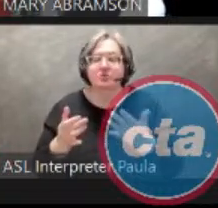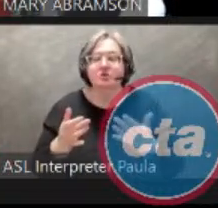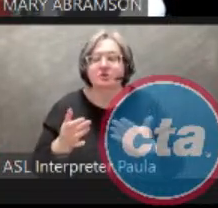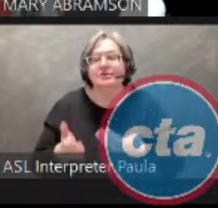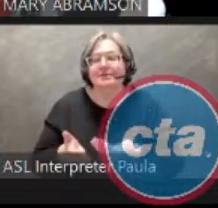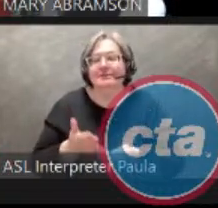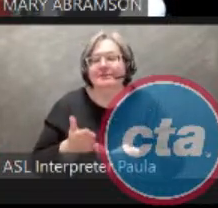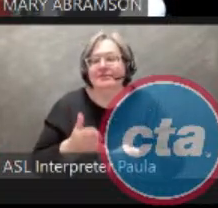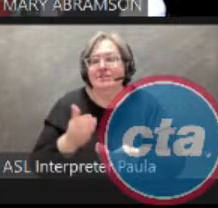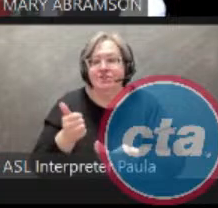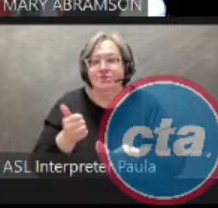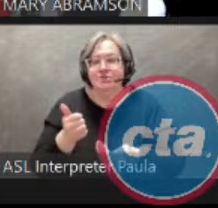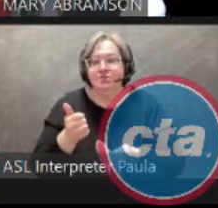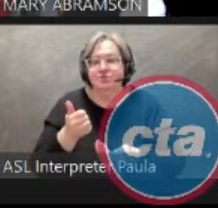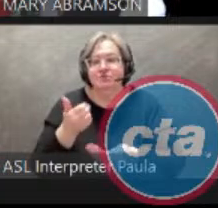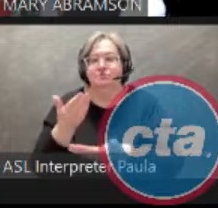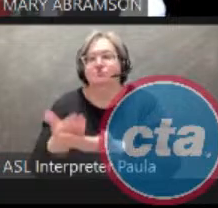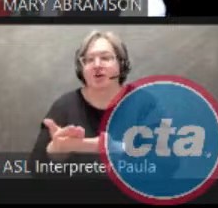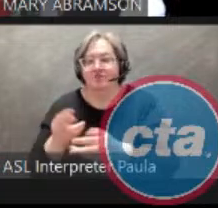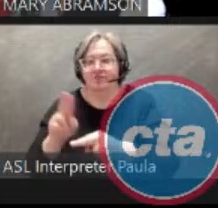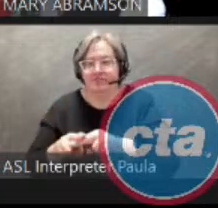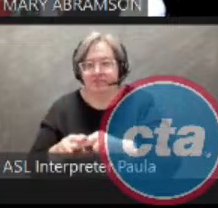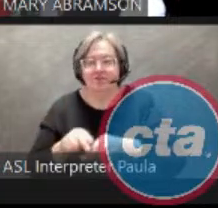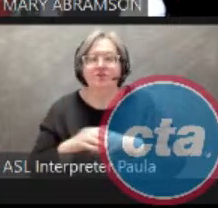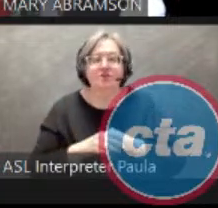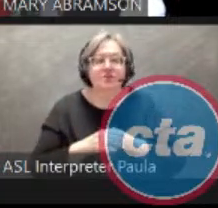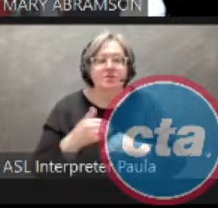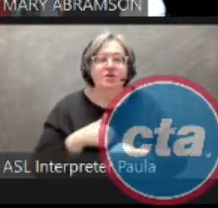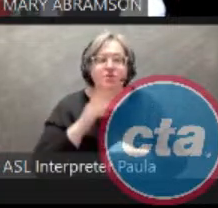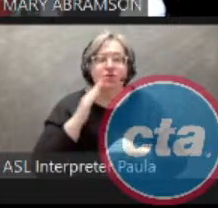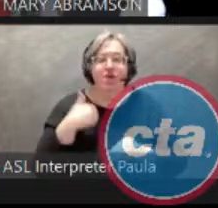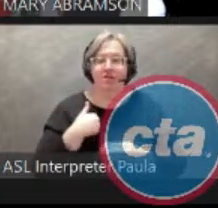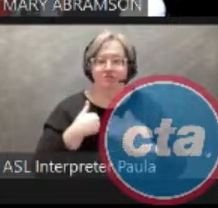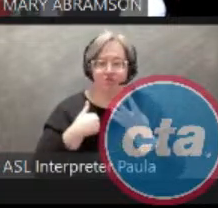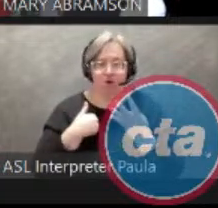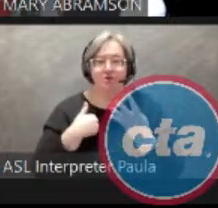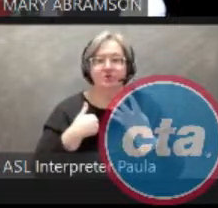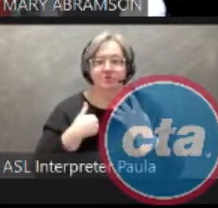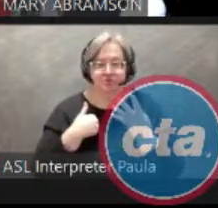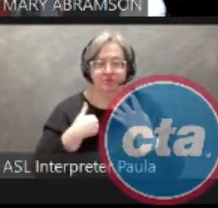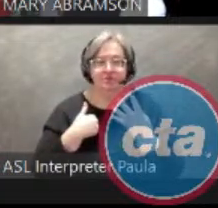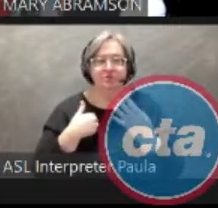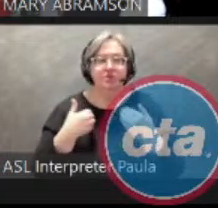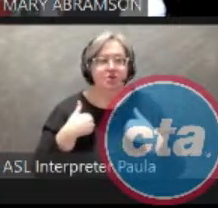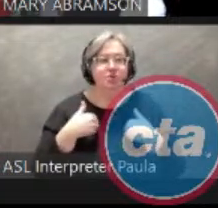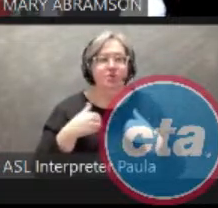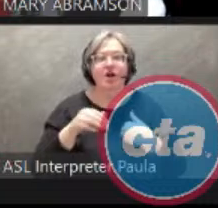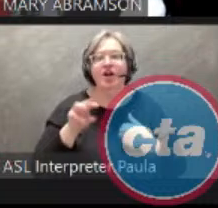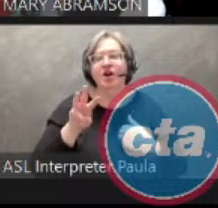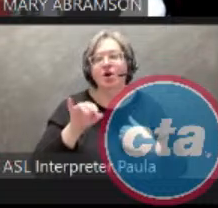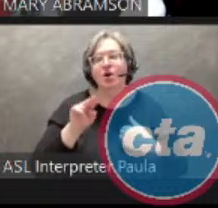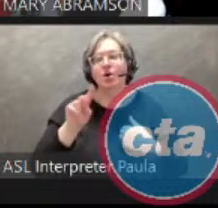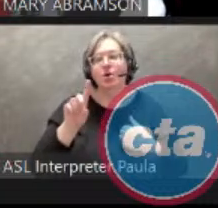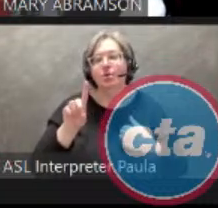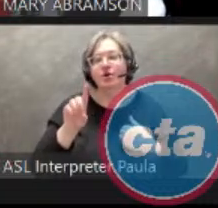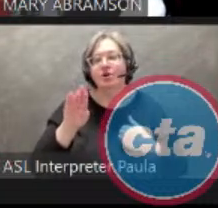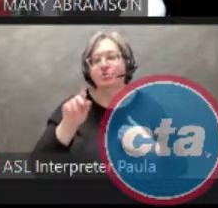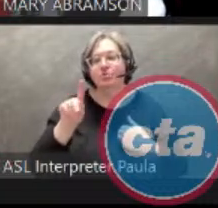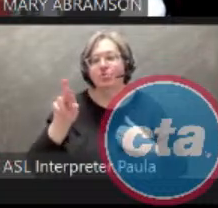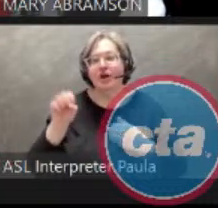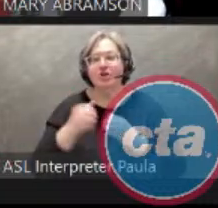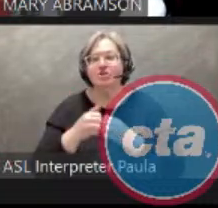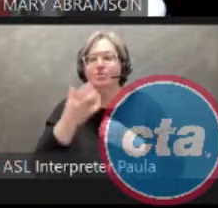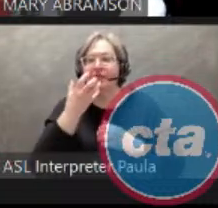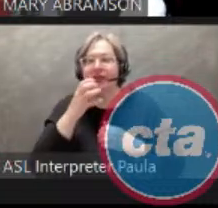easier to get to. So we currently will have 4 benches. And then we also have windbreaks with the heaters, well, 3 of those on the platform.